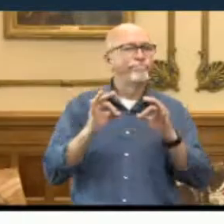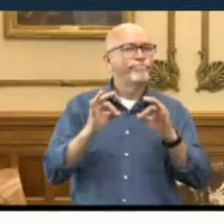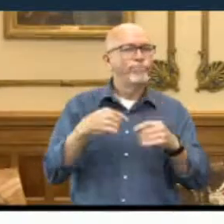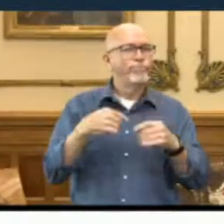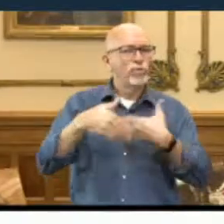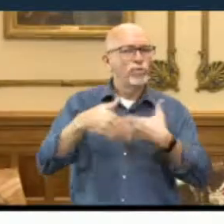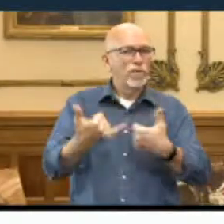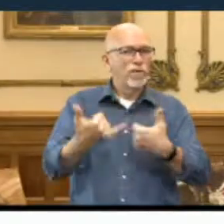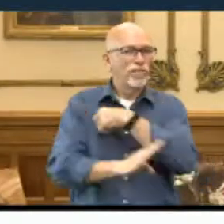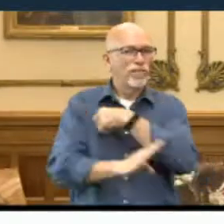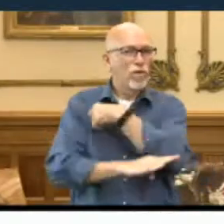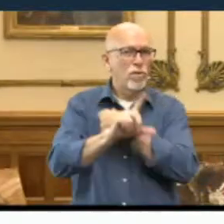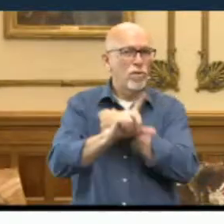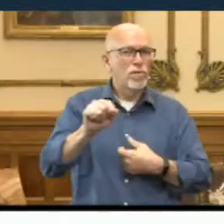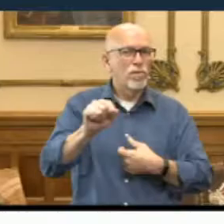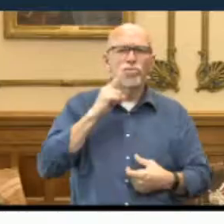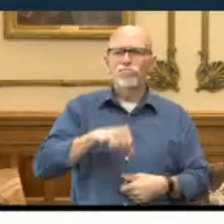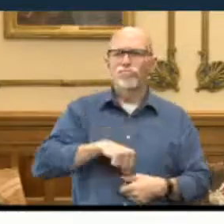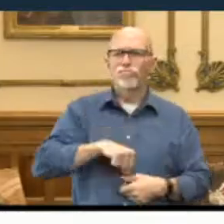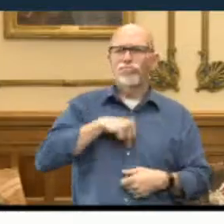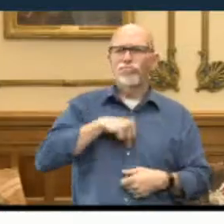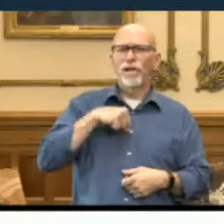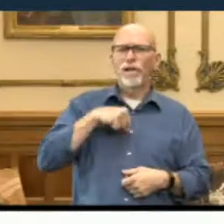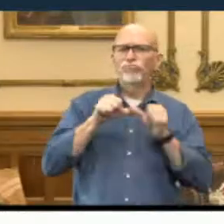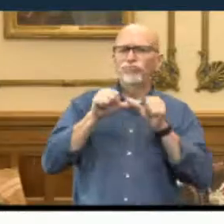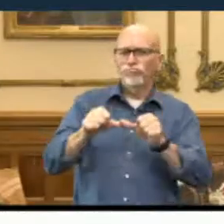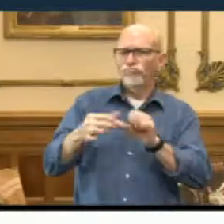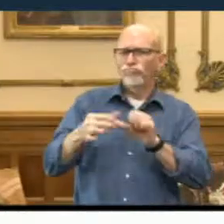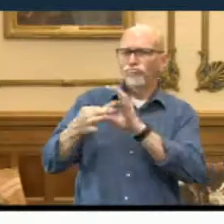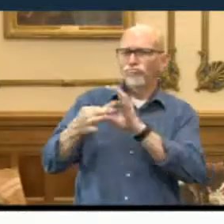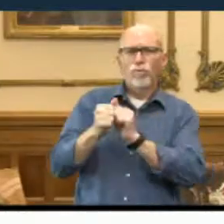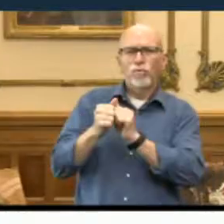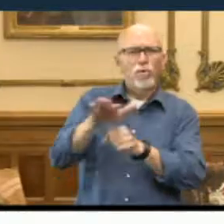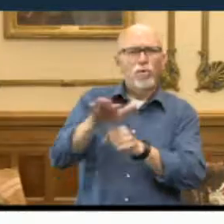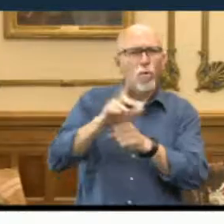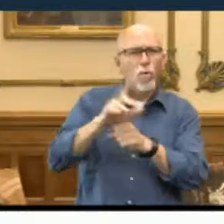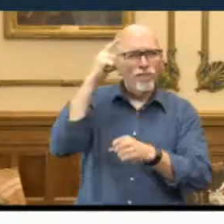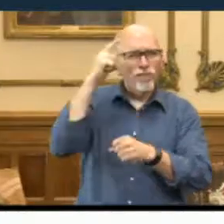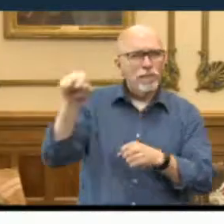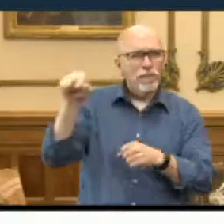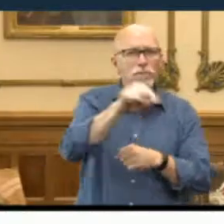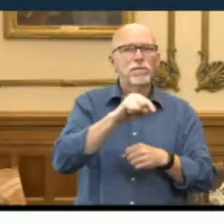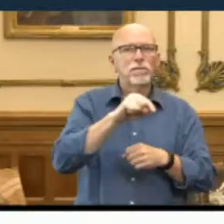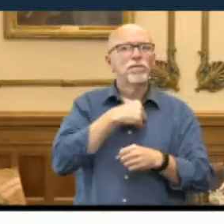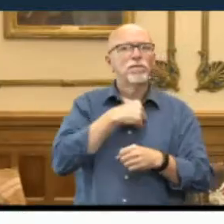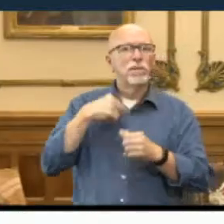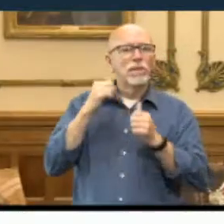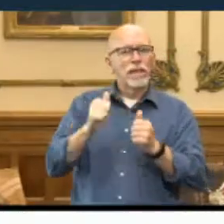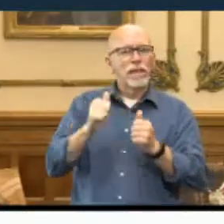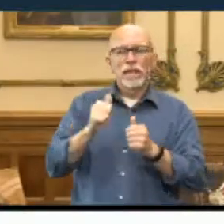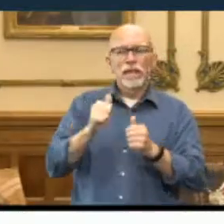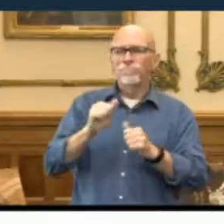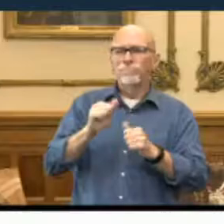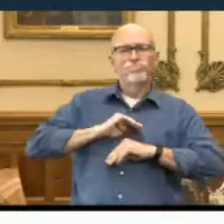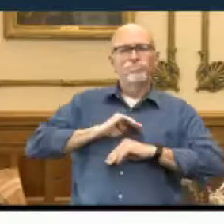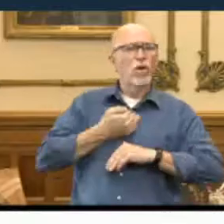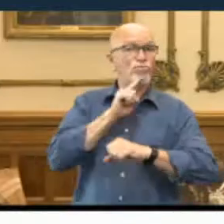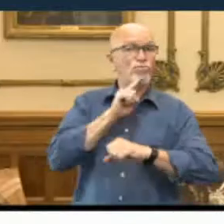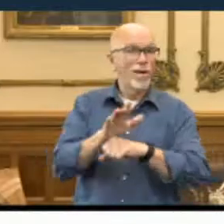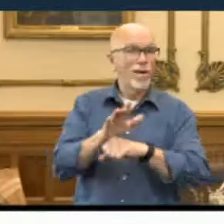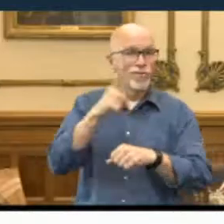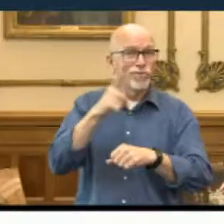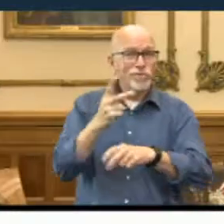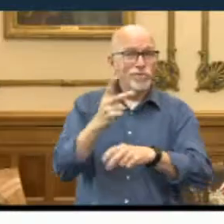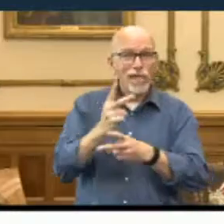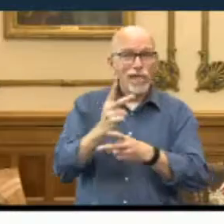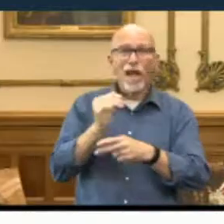of 2020. We are proud of the continued partnership with the local government to deliver on our commitment to take care of our roads from